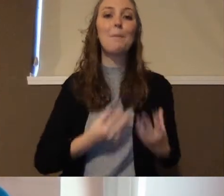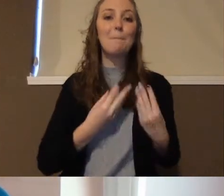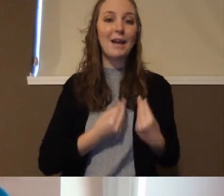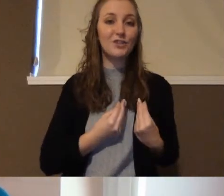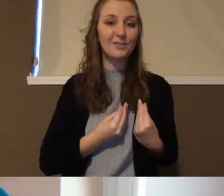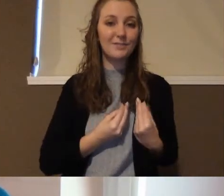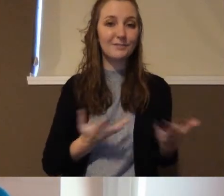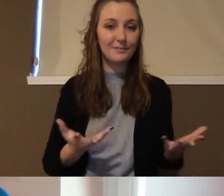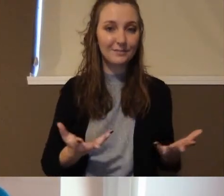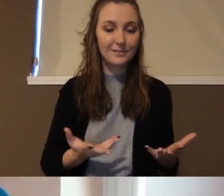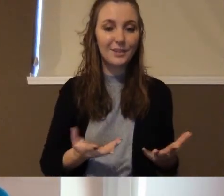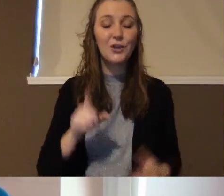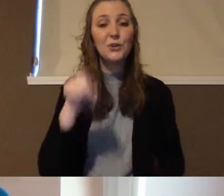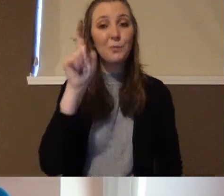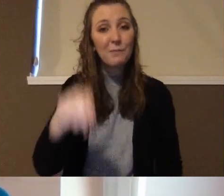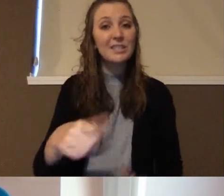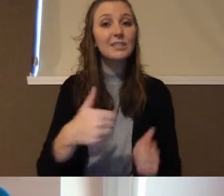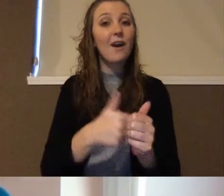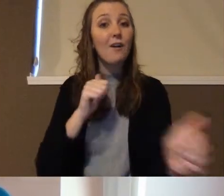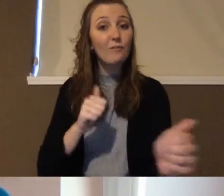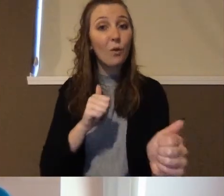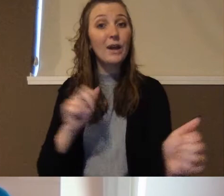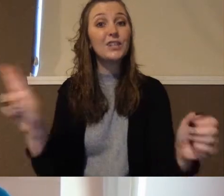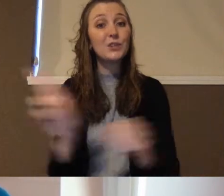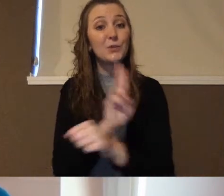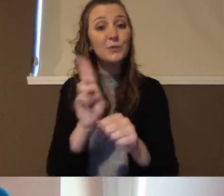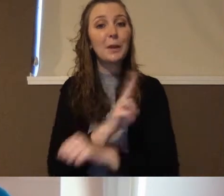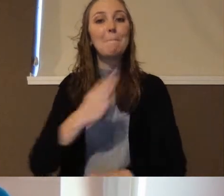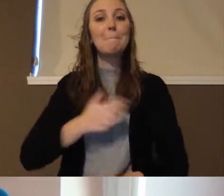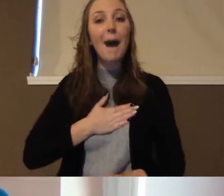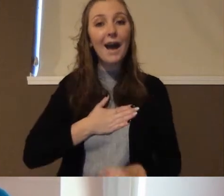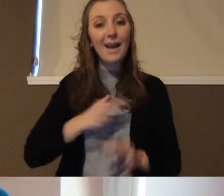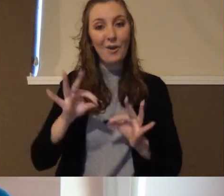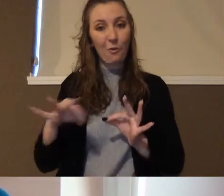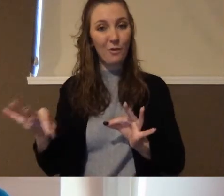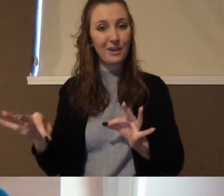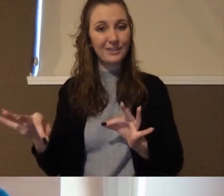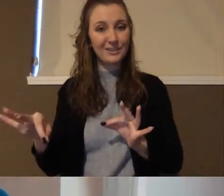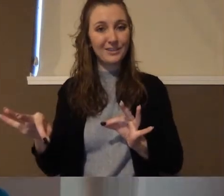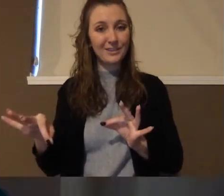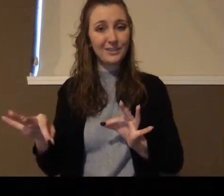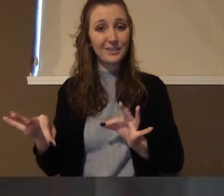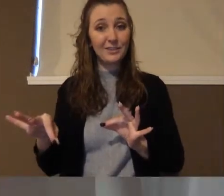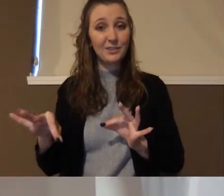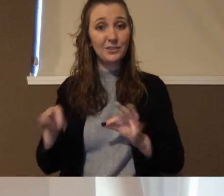avoid using my word to spread hatred.